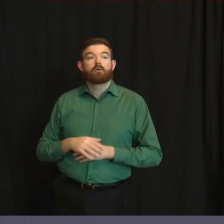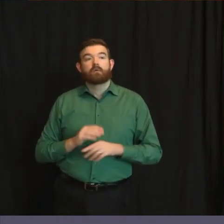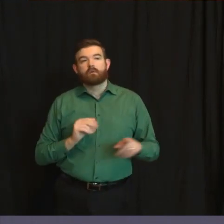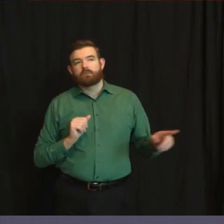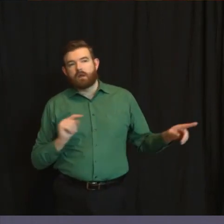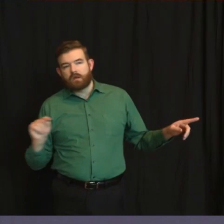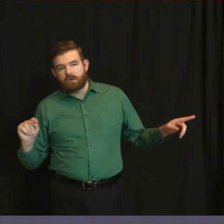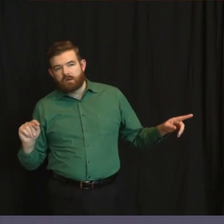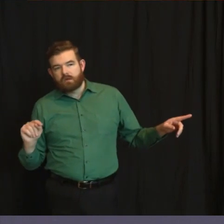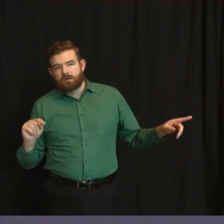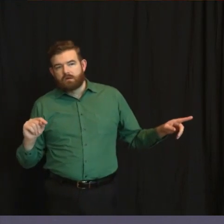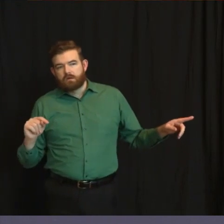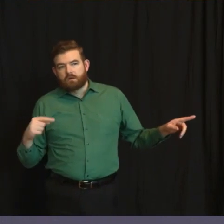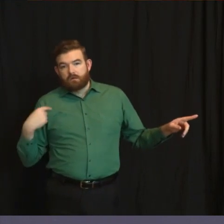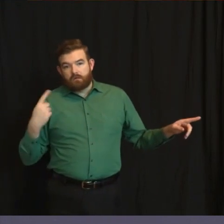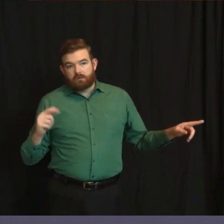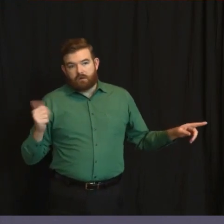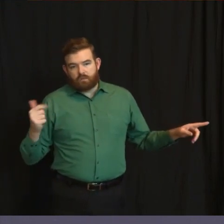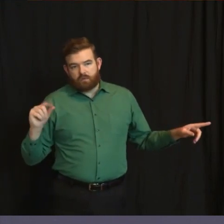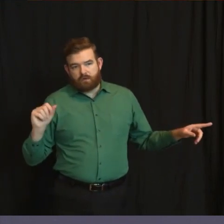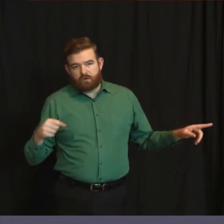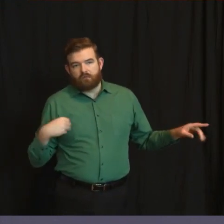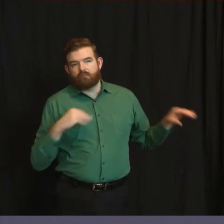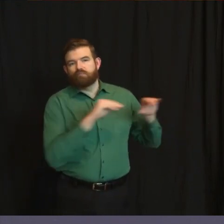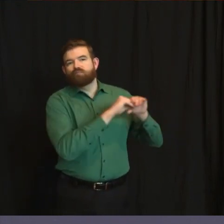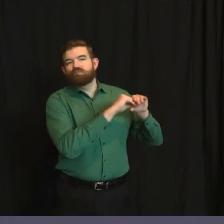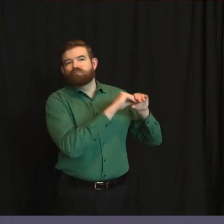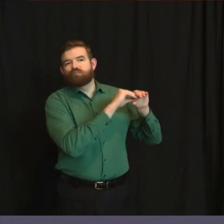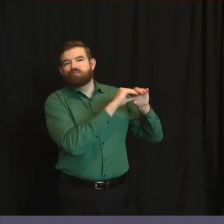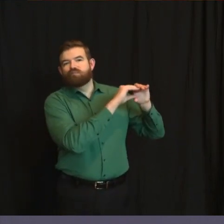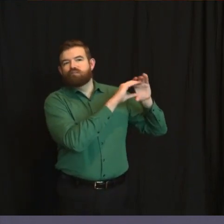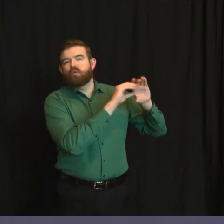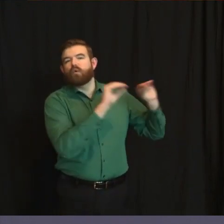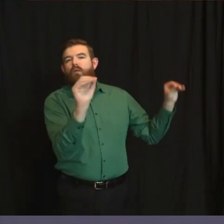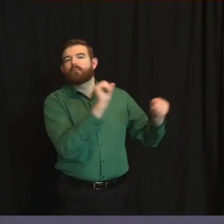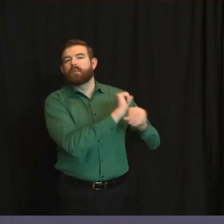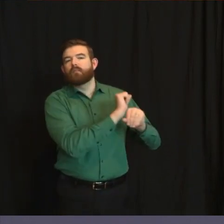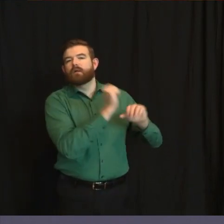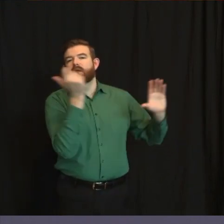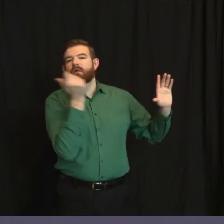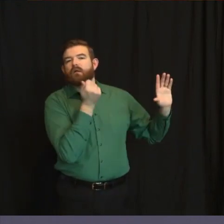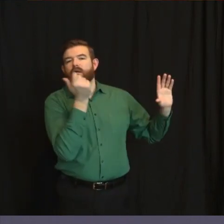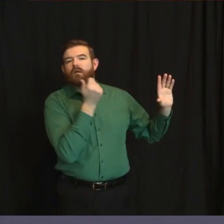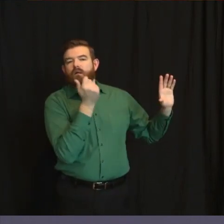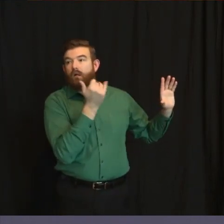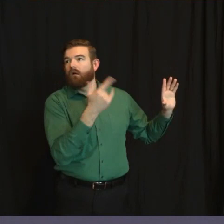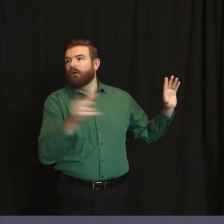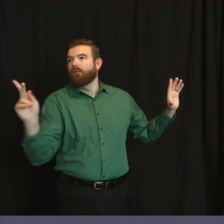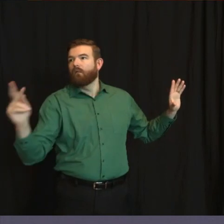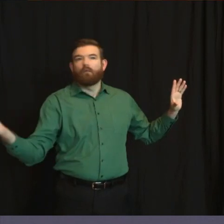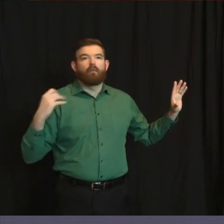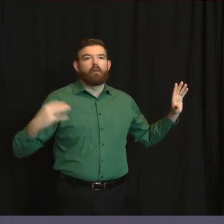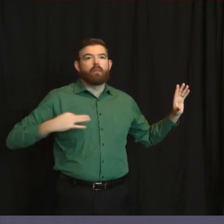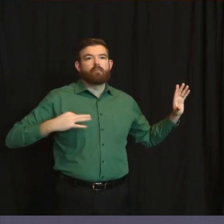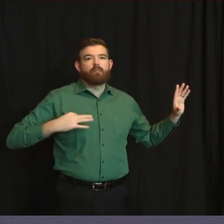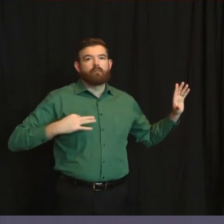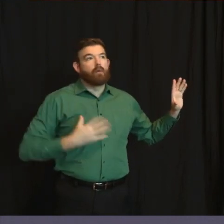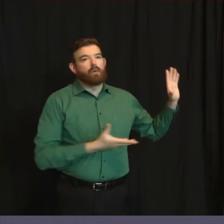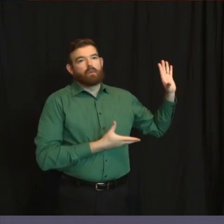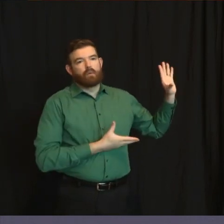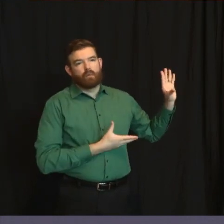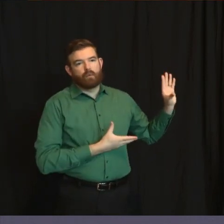past decade since the end of the last recession. Unfortunately, we're seeing a historic number of claims come in, so there